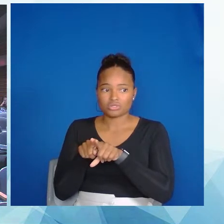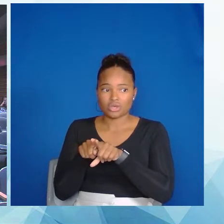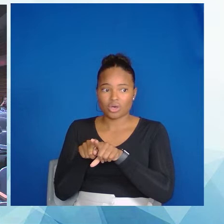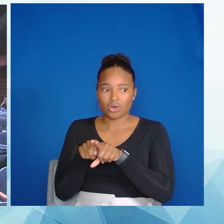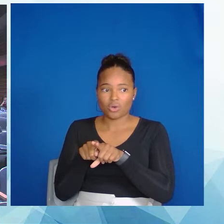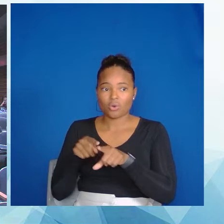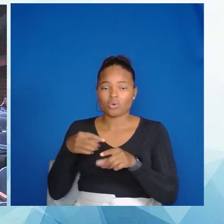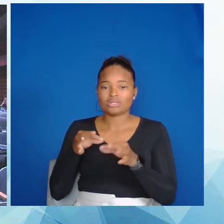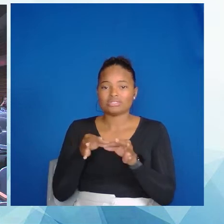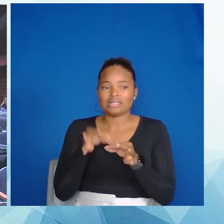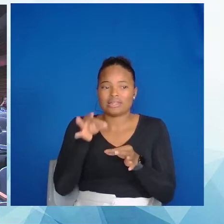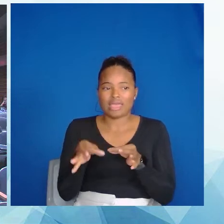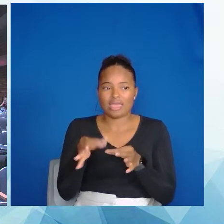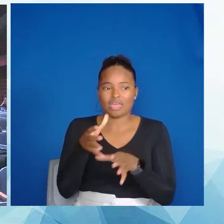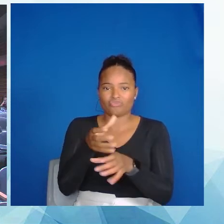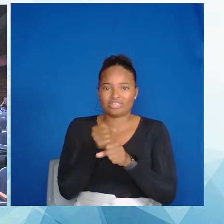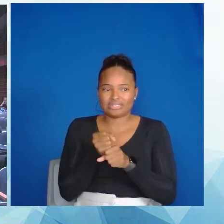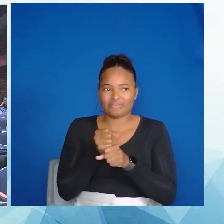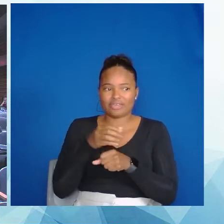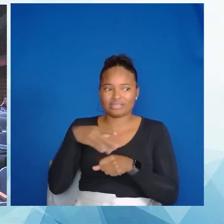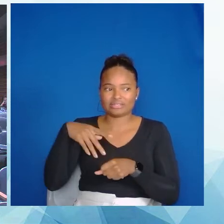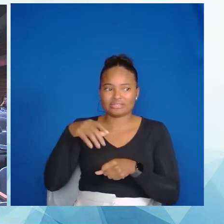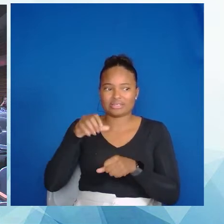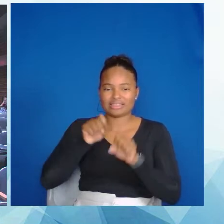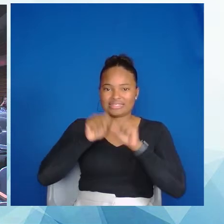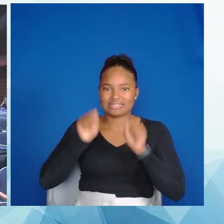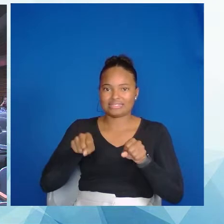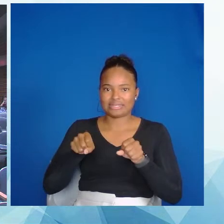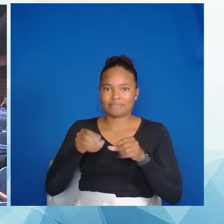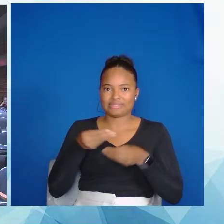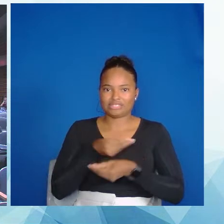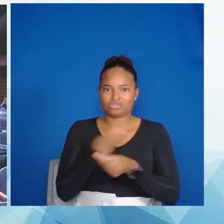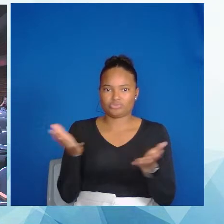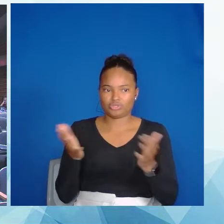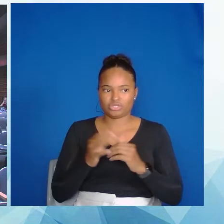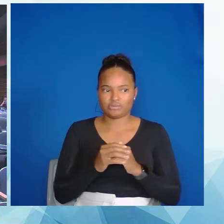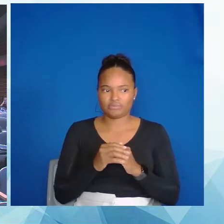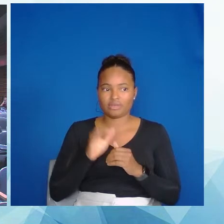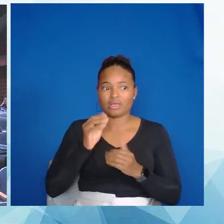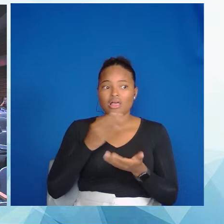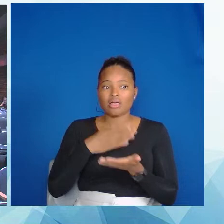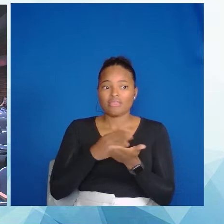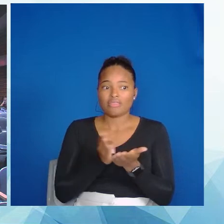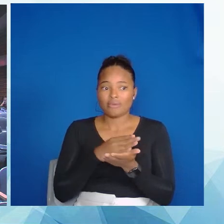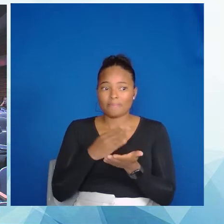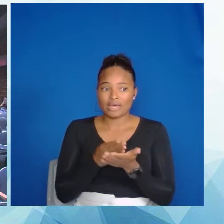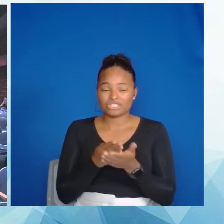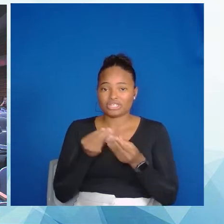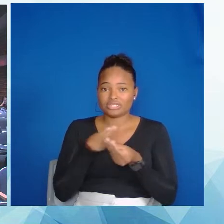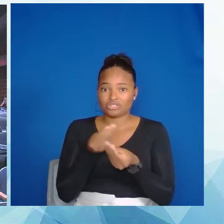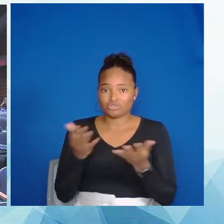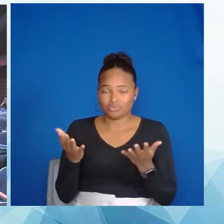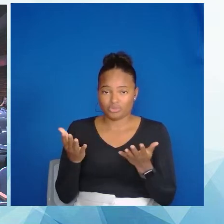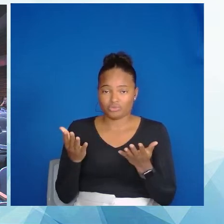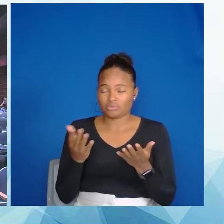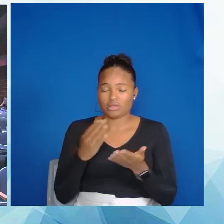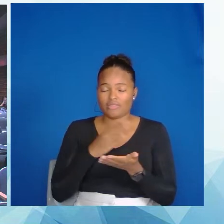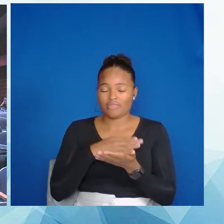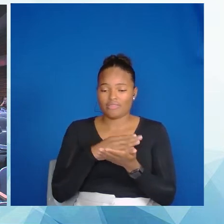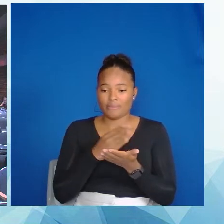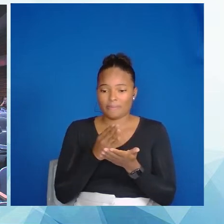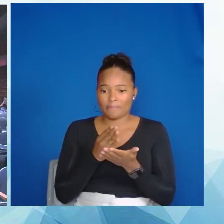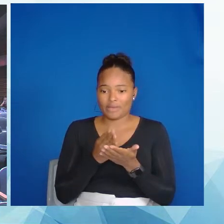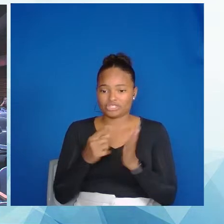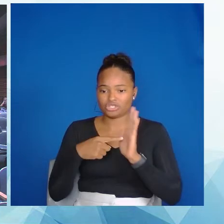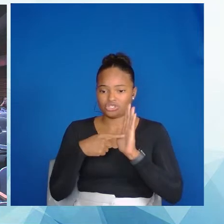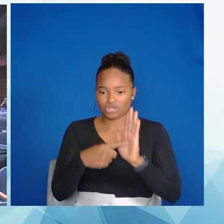distribution. The budget fiscal year 2023 obligated expenses of $14.7 million were